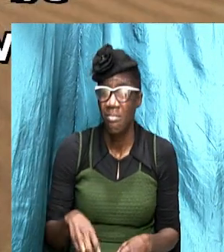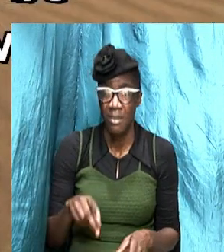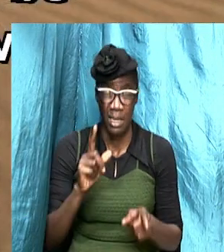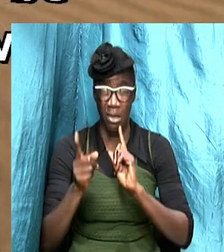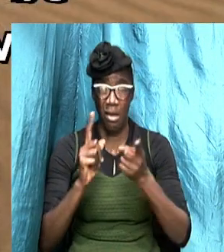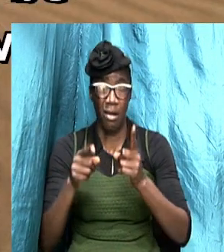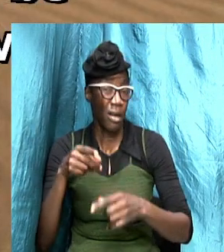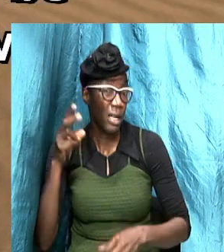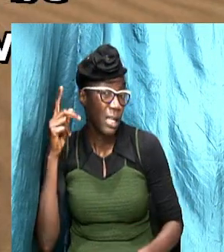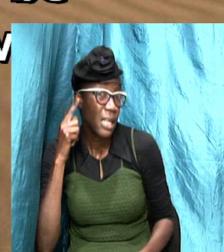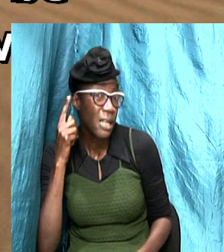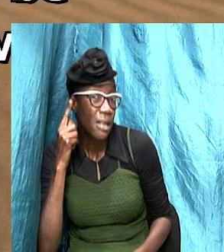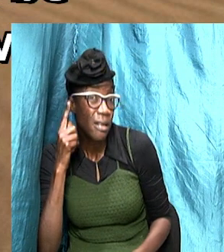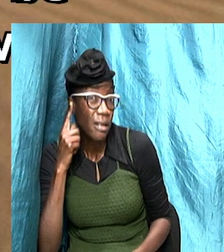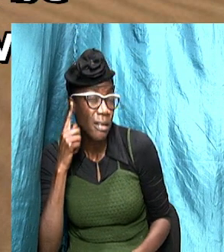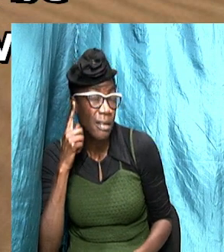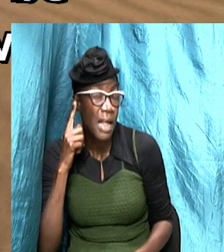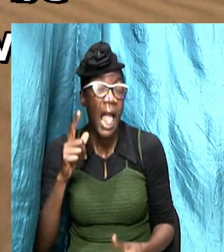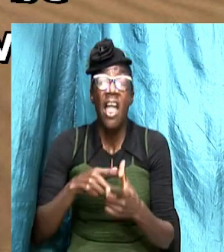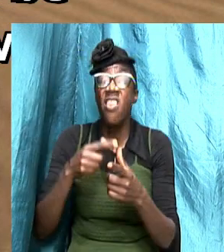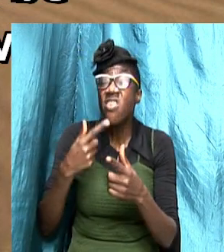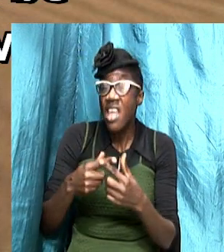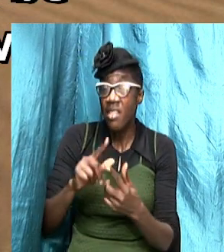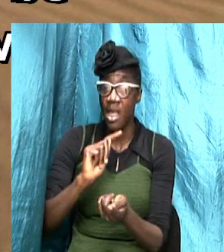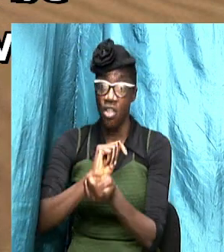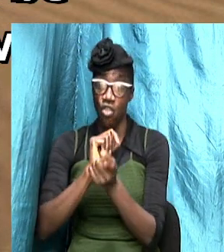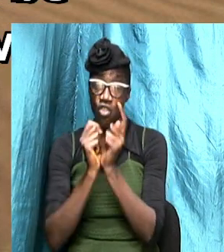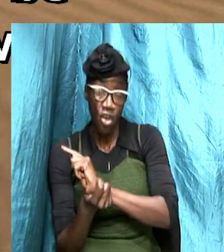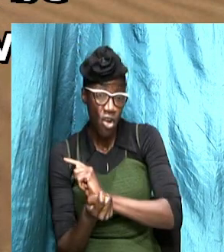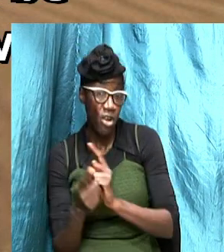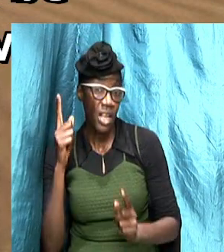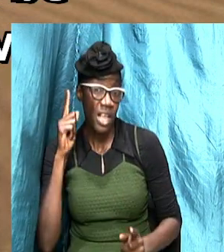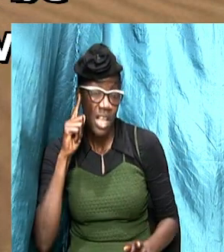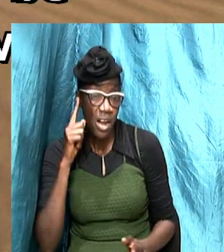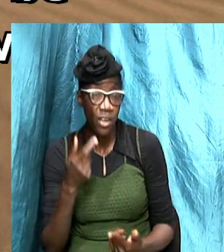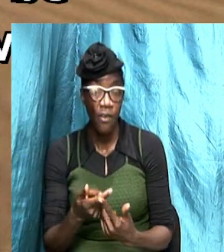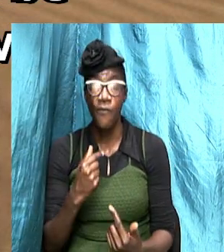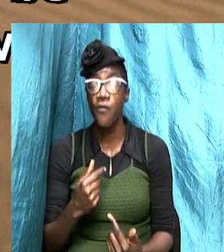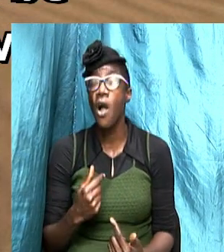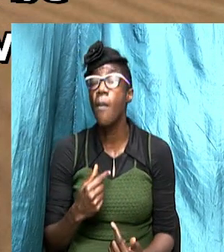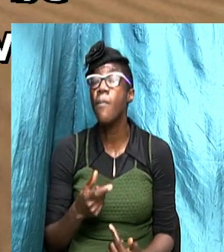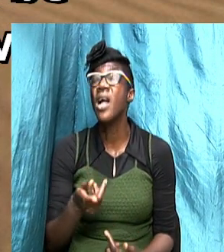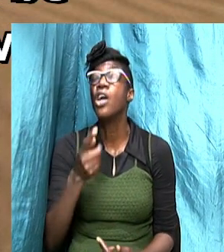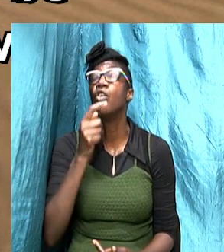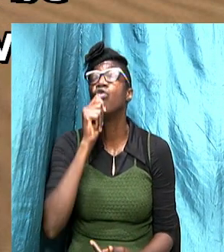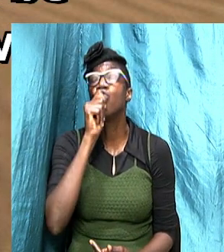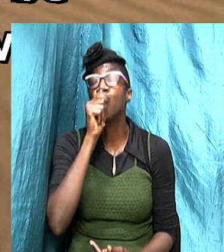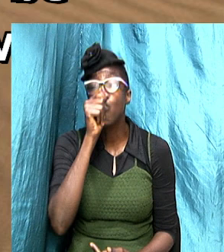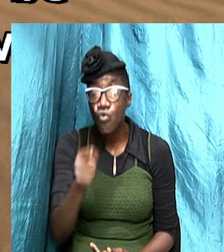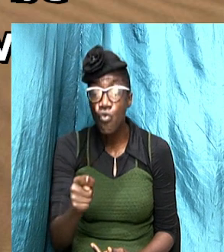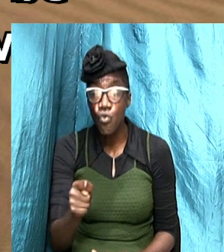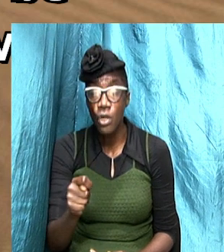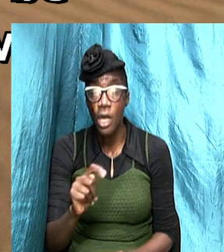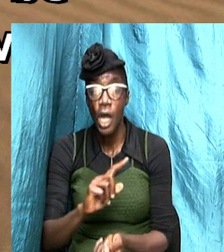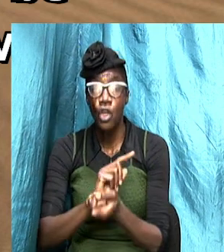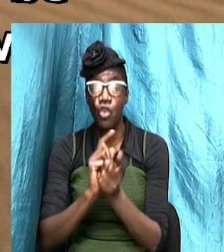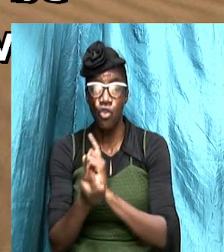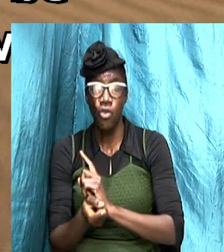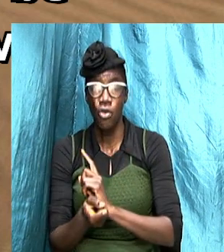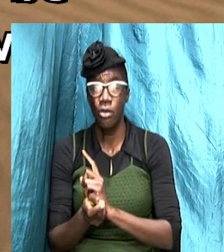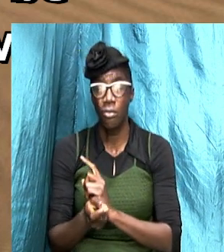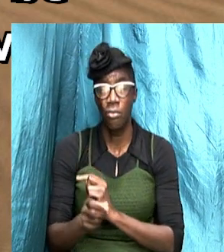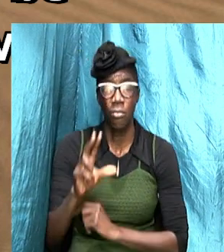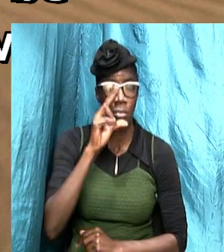and they shall turn away their ears from the truth and shall be turned unto fables